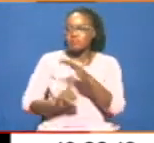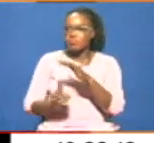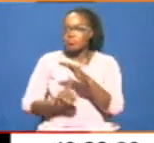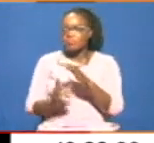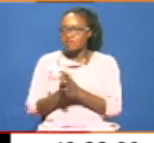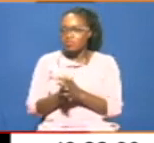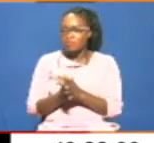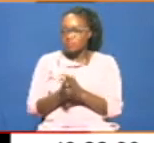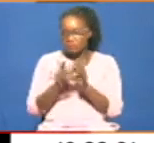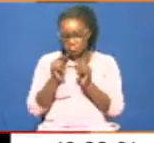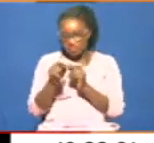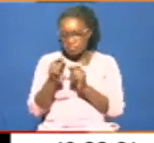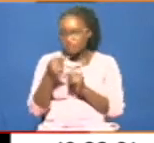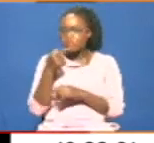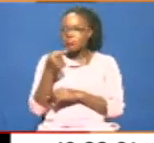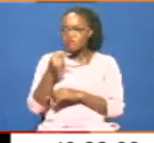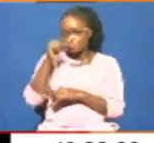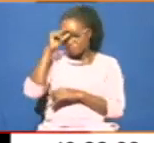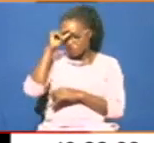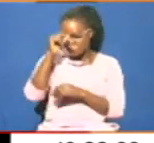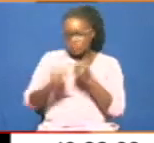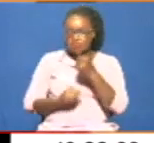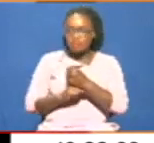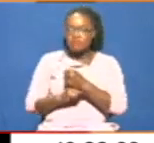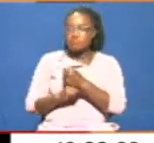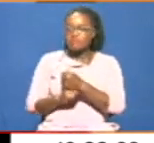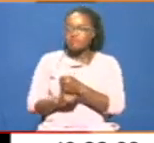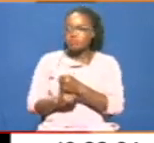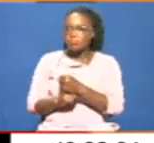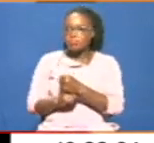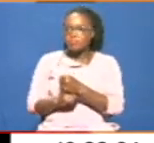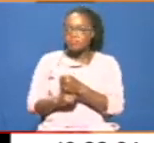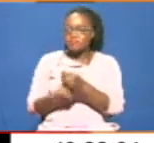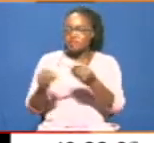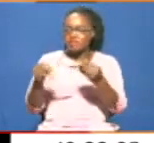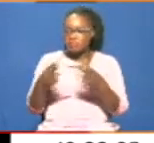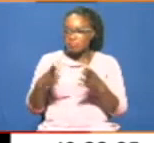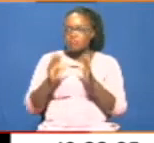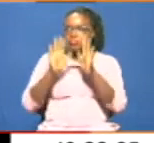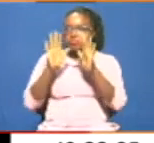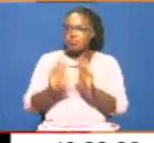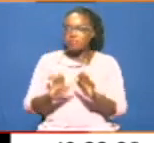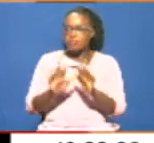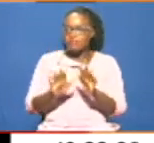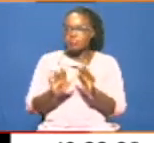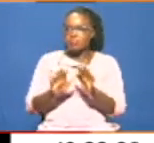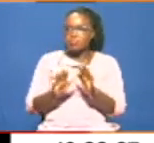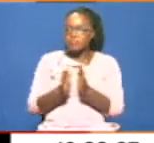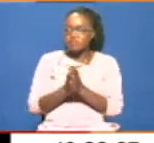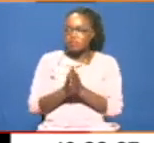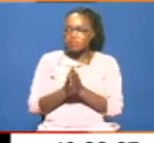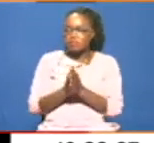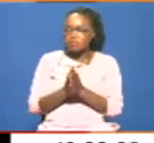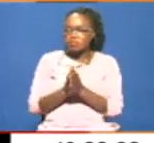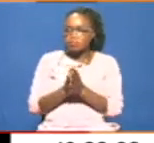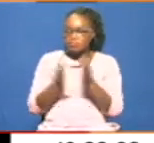in that regard, we'll say government is supportive. It's giving us the necessary, there is a ministry that is